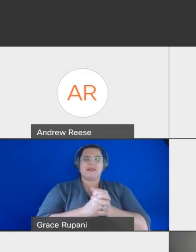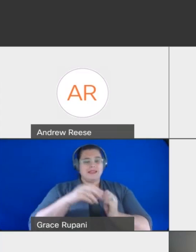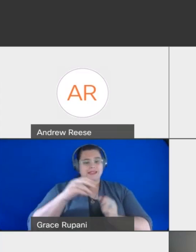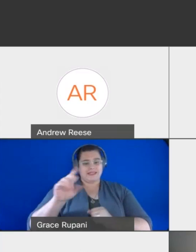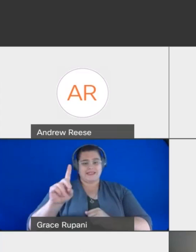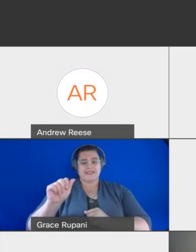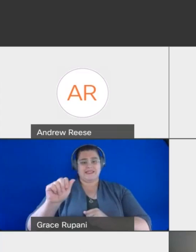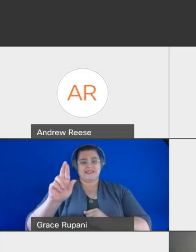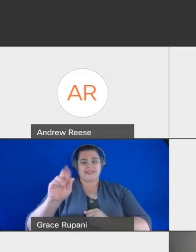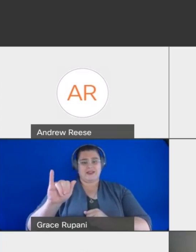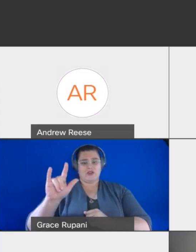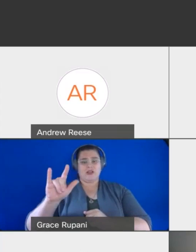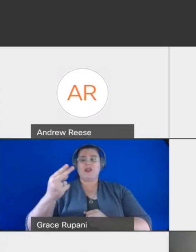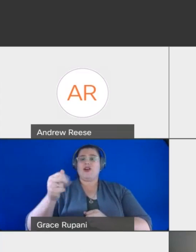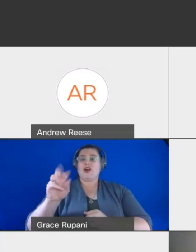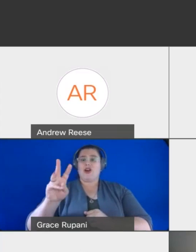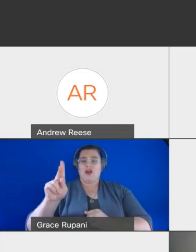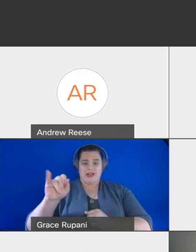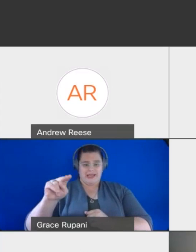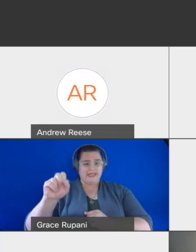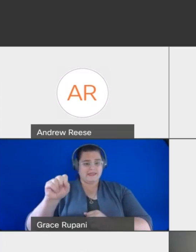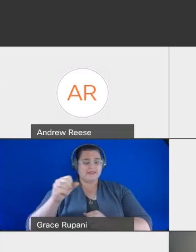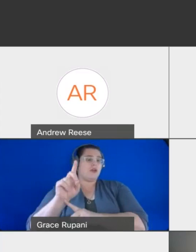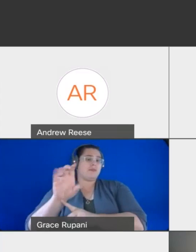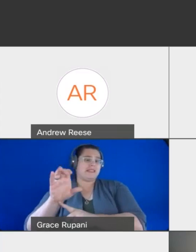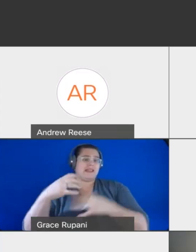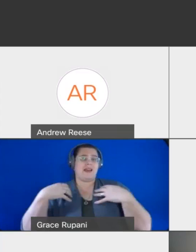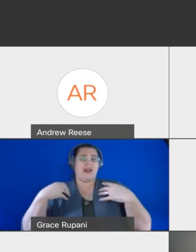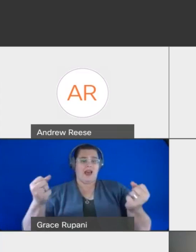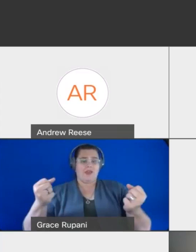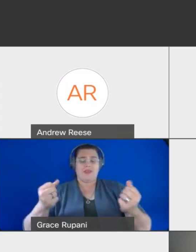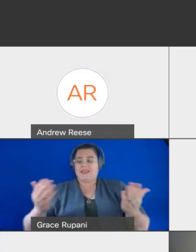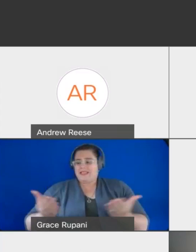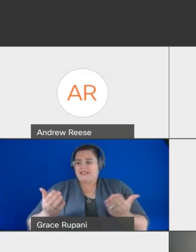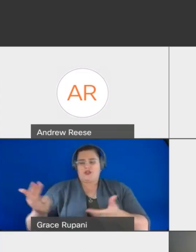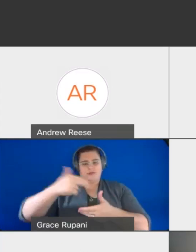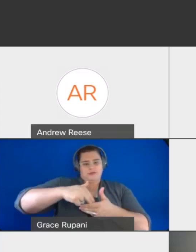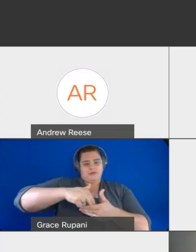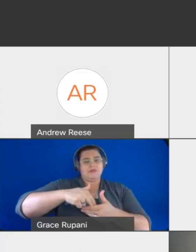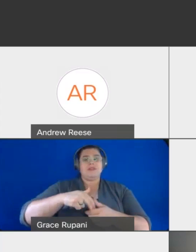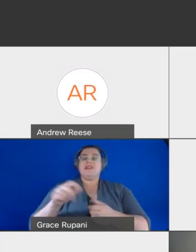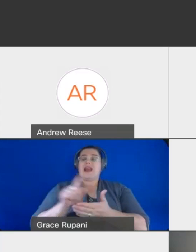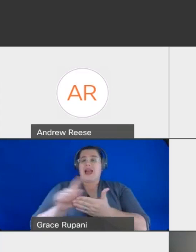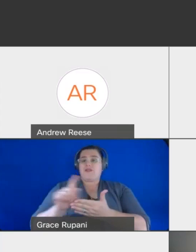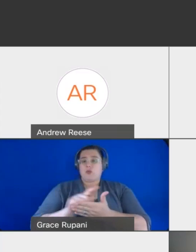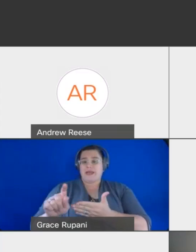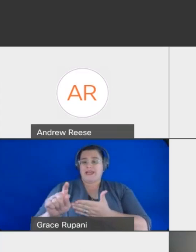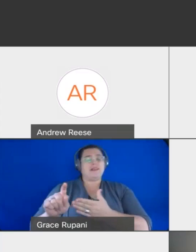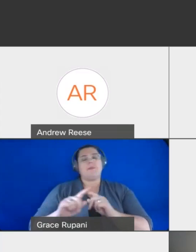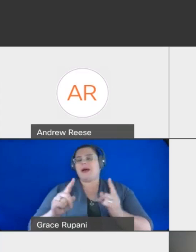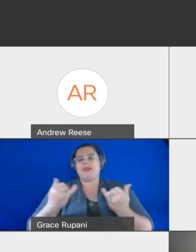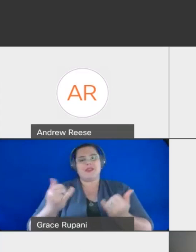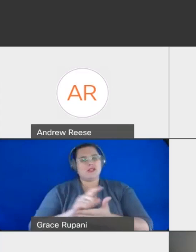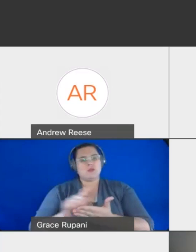Daryl Hawkins, I'm like blanking on her last name, who is with us every week from DC Health, is not with us this week, but